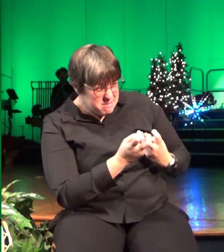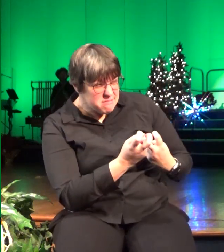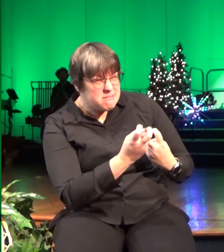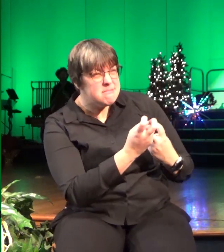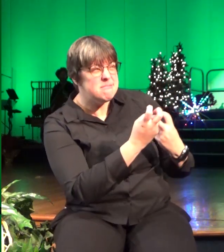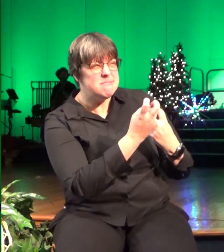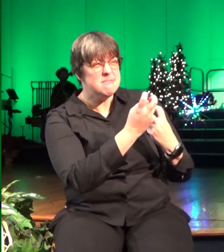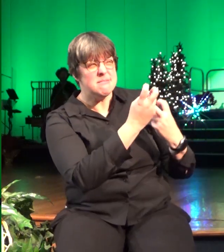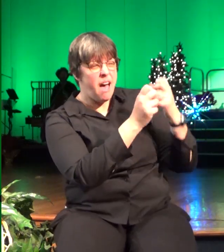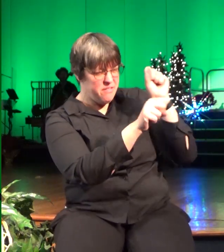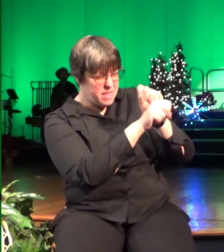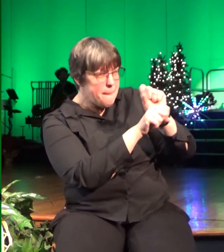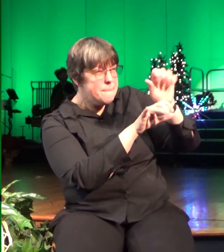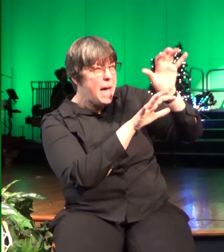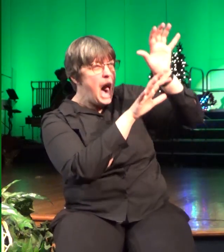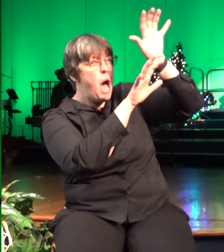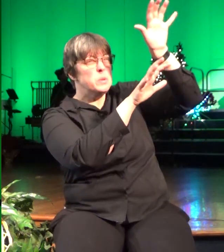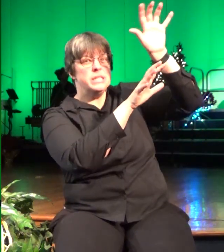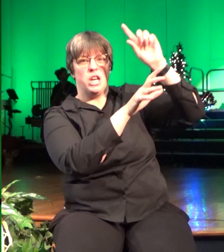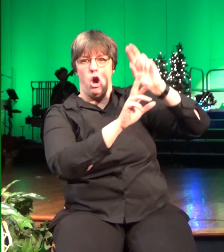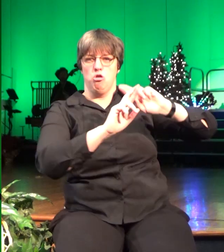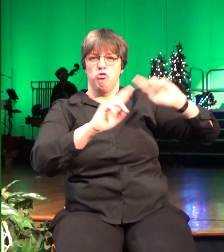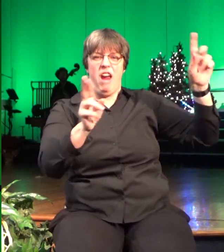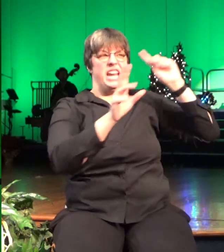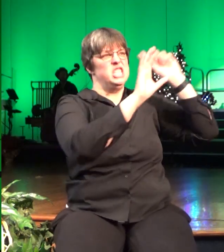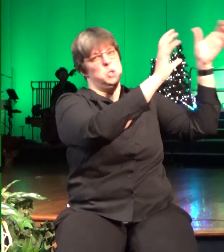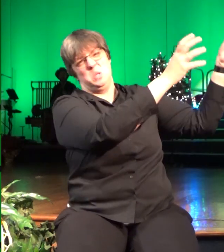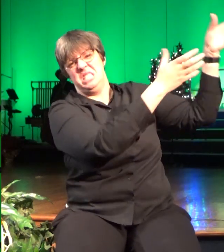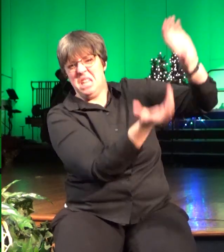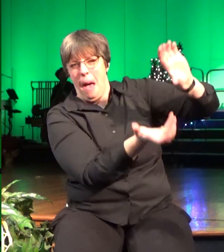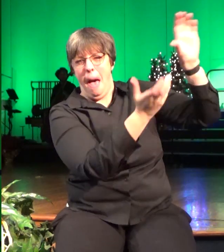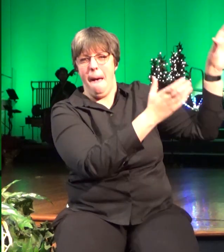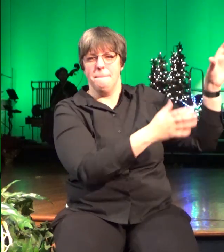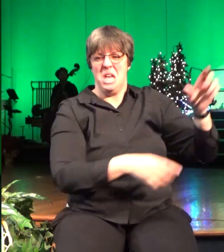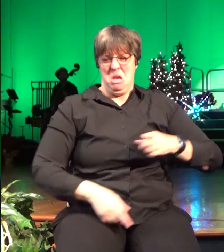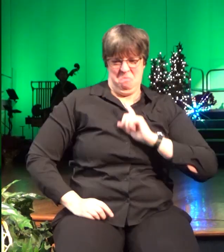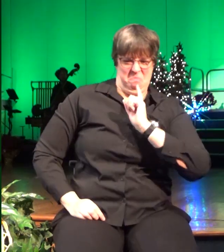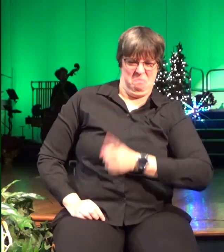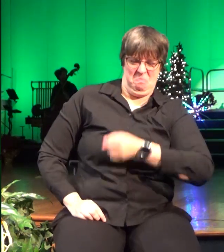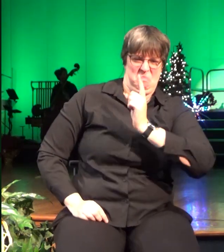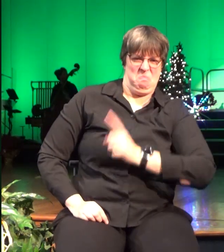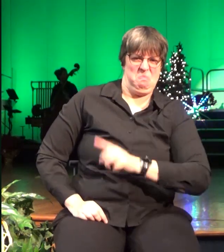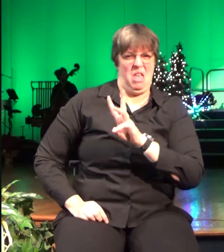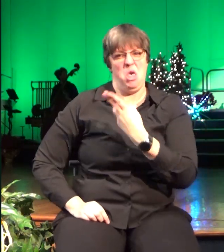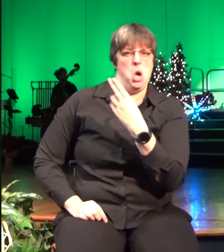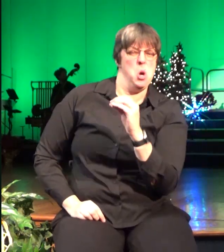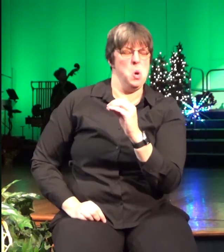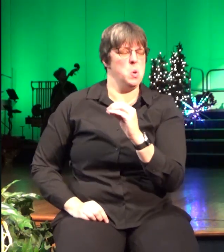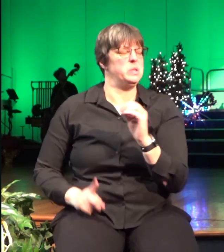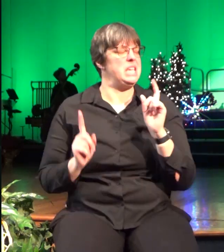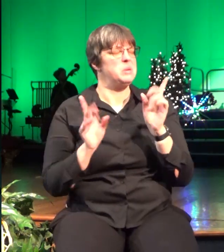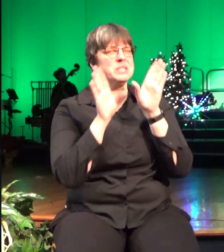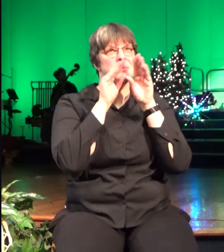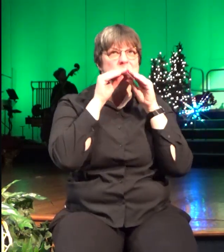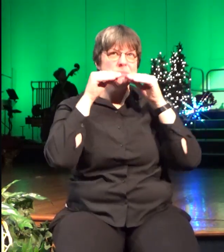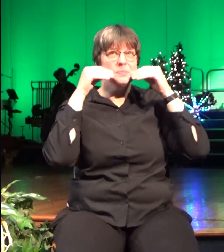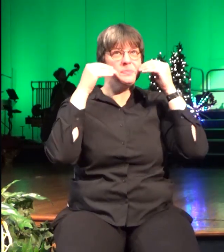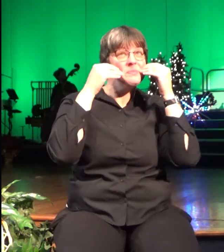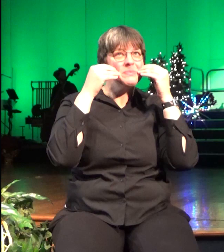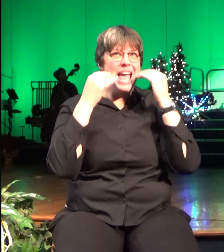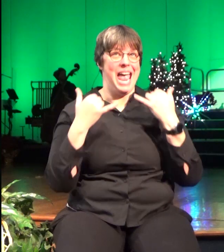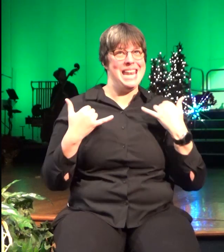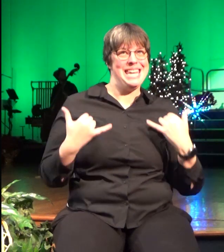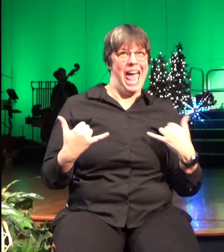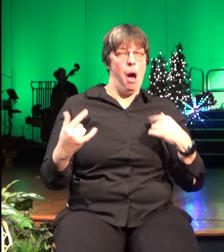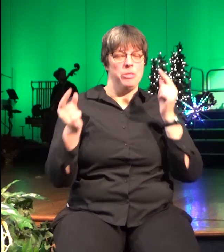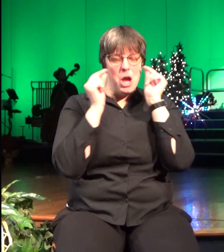to the tip-top to dump it. Pooh-pooh to the Who's, he was grinchiously humming. They're finding out